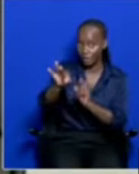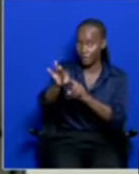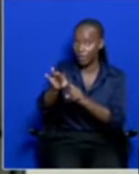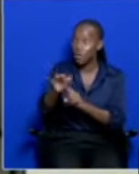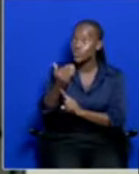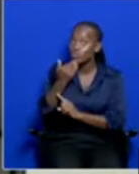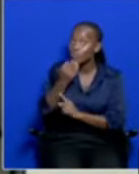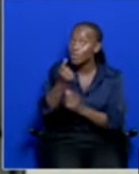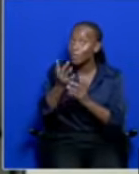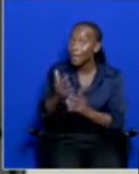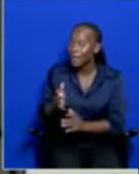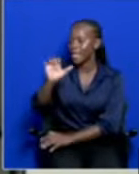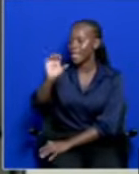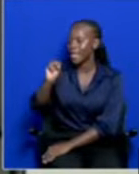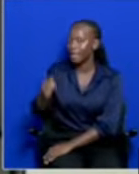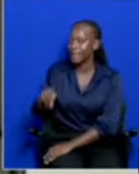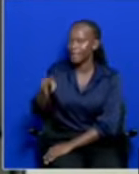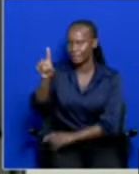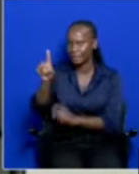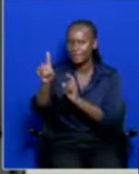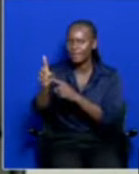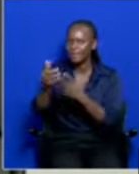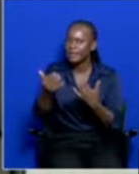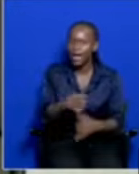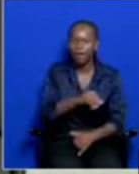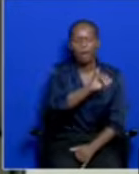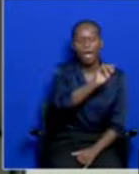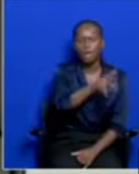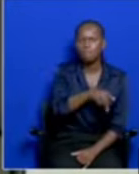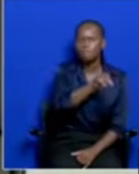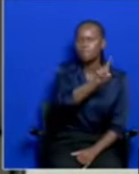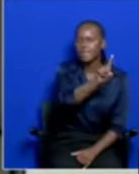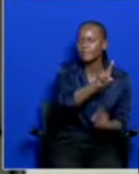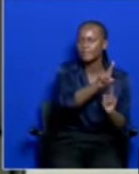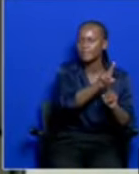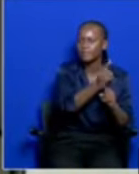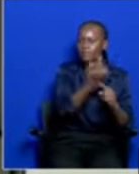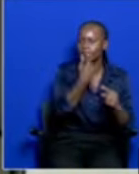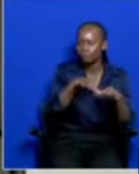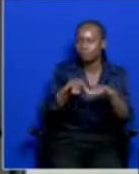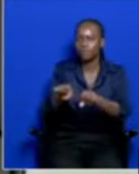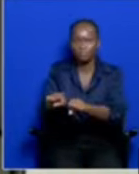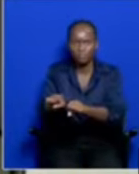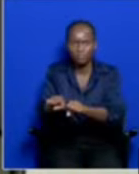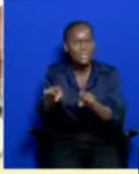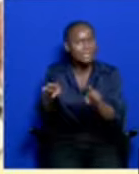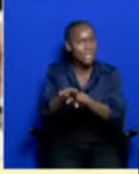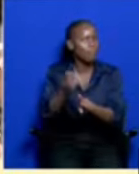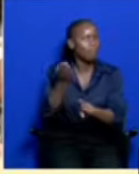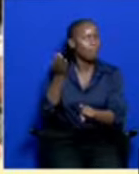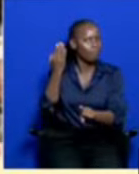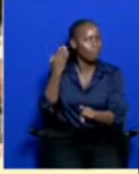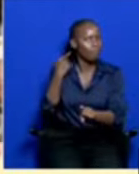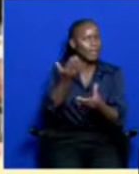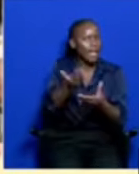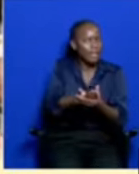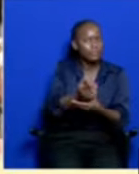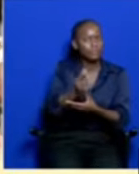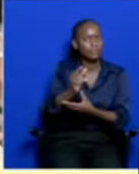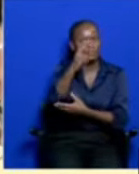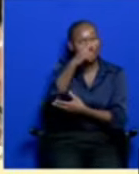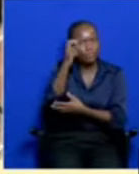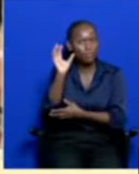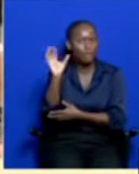Why does IPID not then do the same as you did with the blue lights, where you do your investigation and then you provide